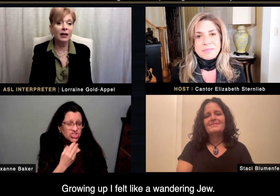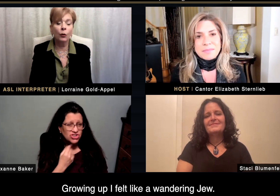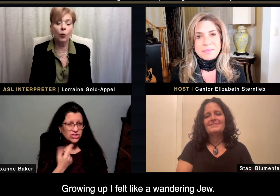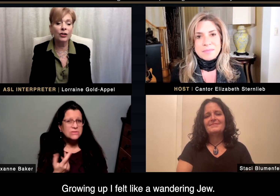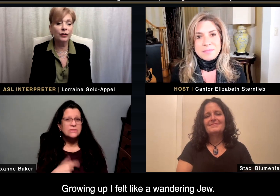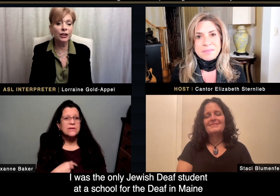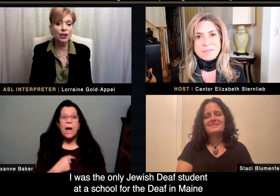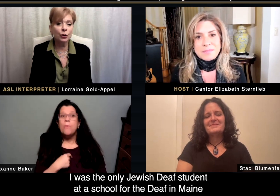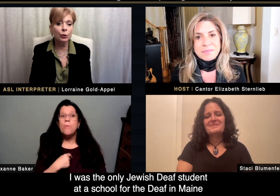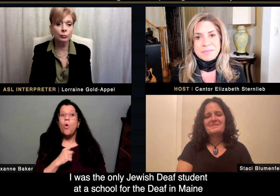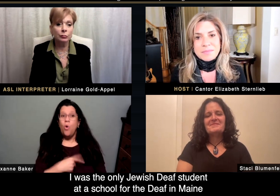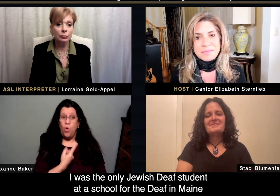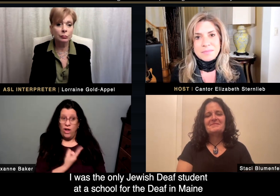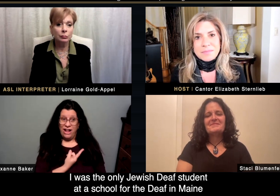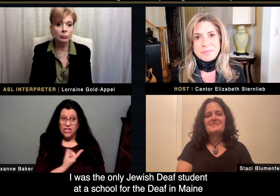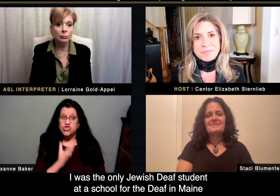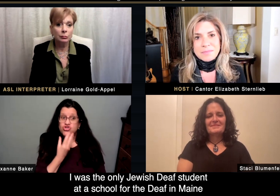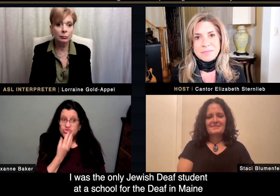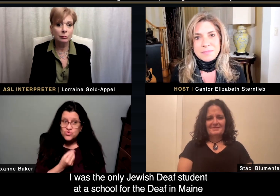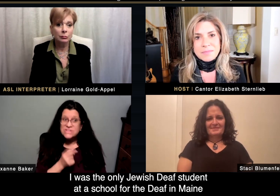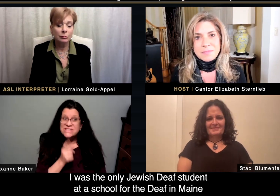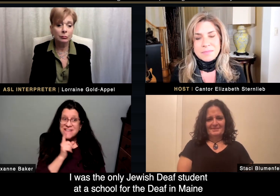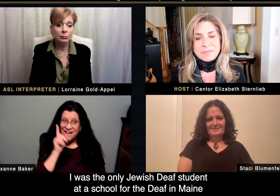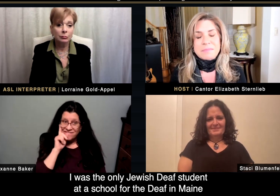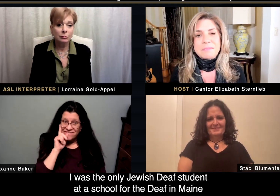I felt like a wandering Jew.